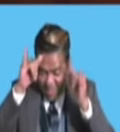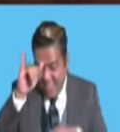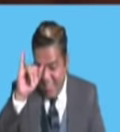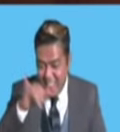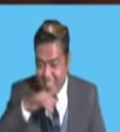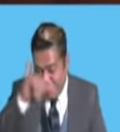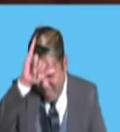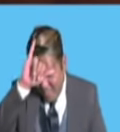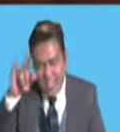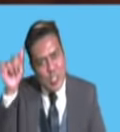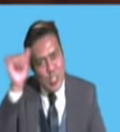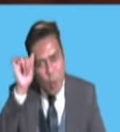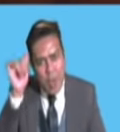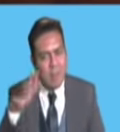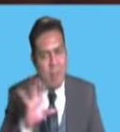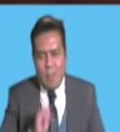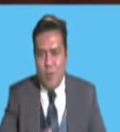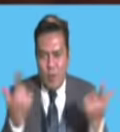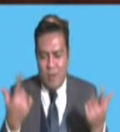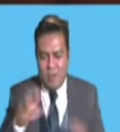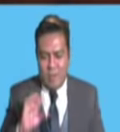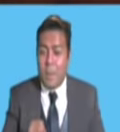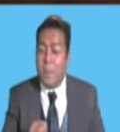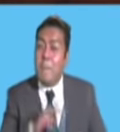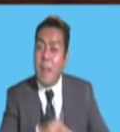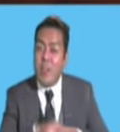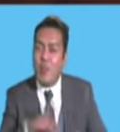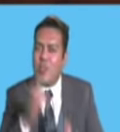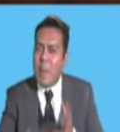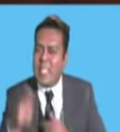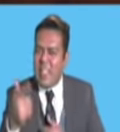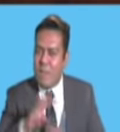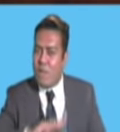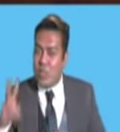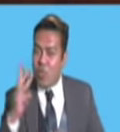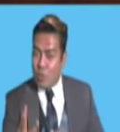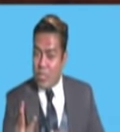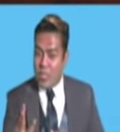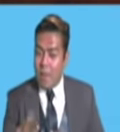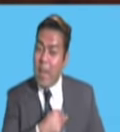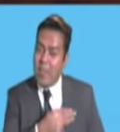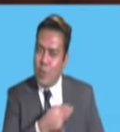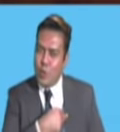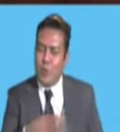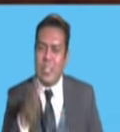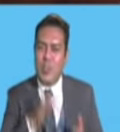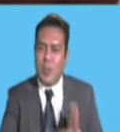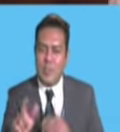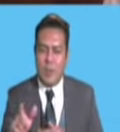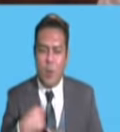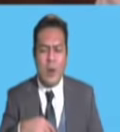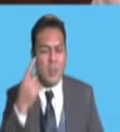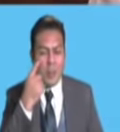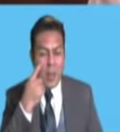So before he quotes the Bible, I would like to urge him to look at Matthew chapter 7, verse 3, which says, "Why do you look at the speck of the sawdust